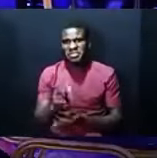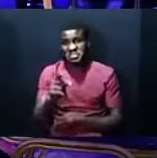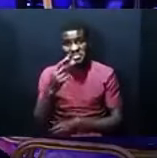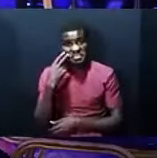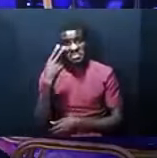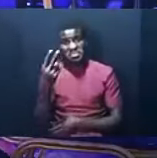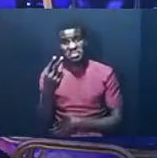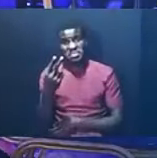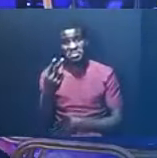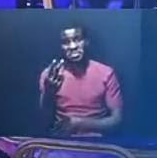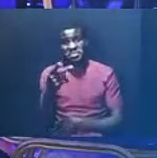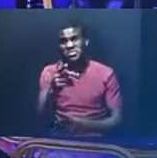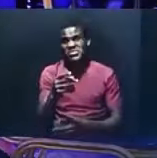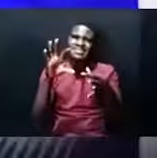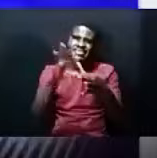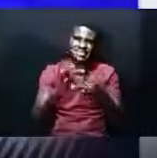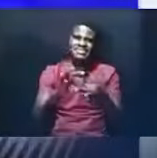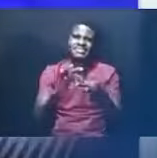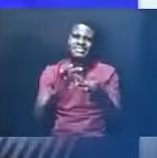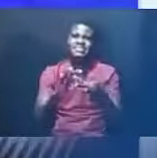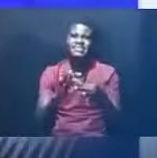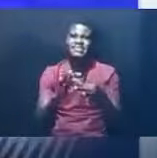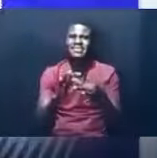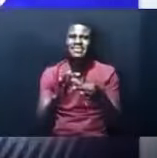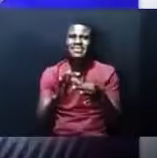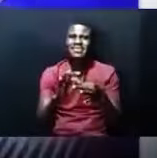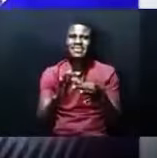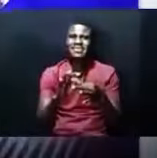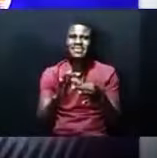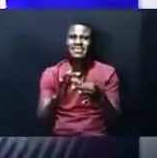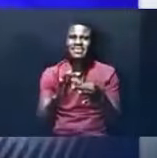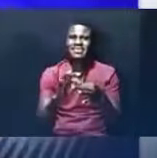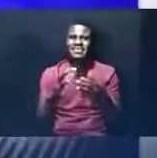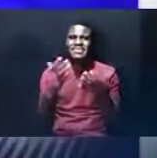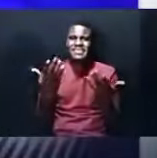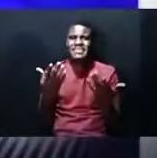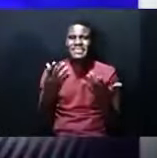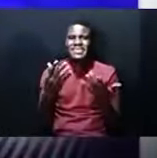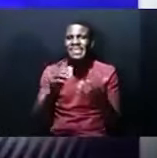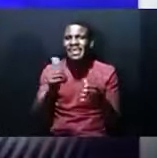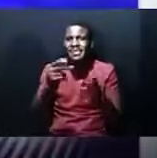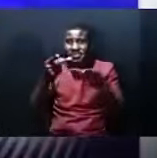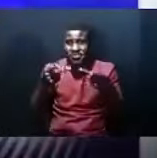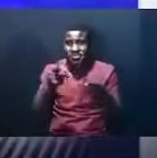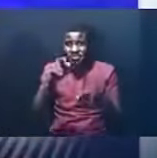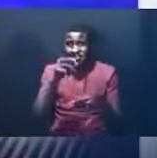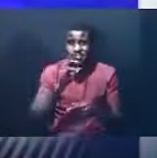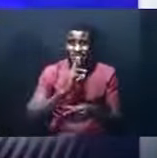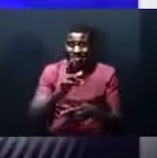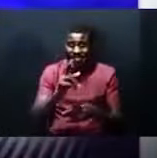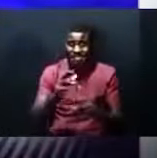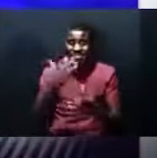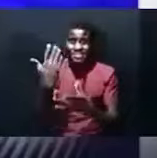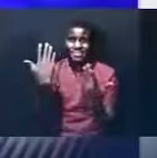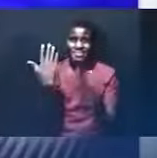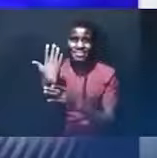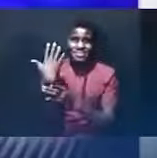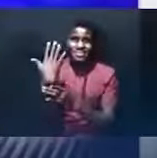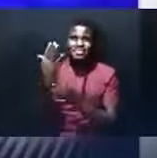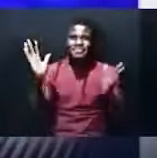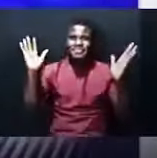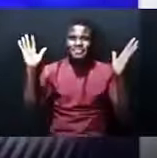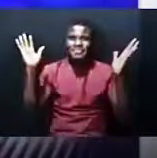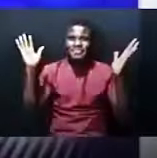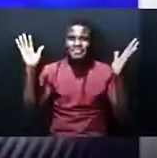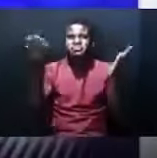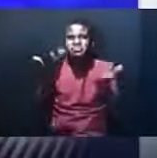and join us. Now I want you to lift up your hands wherever you are. Now you may be a